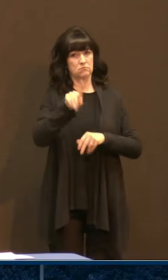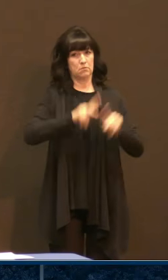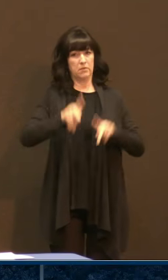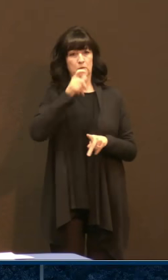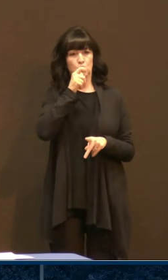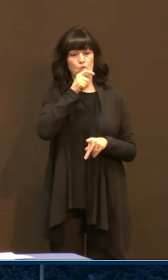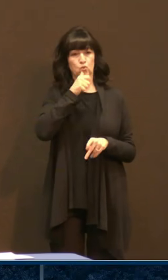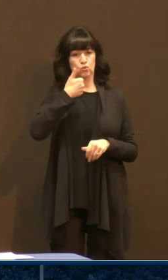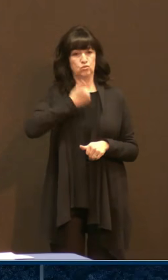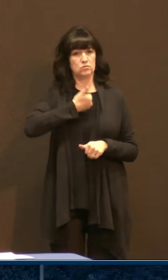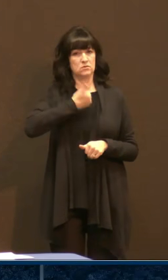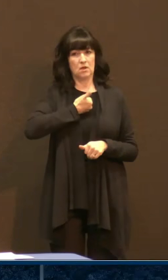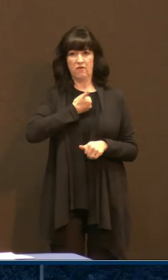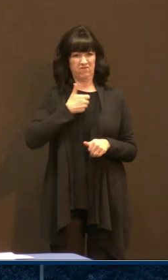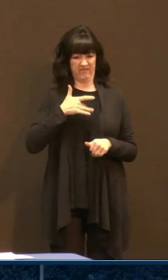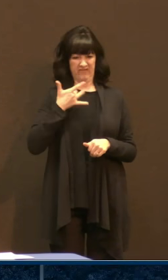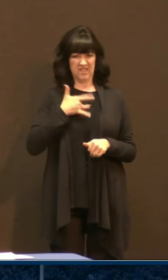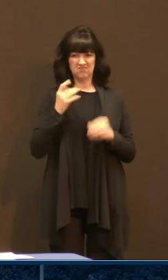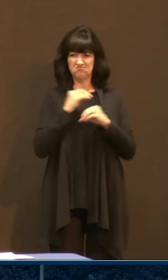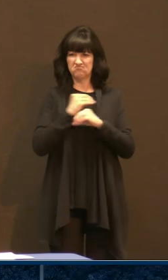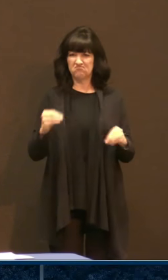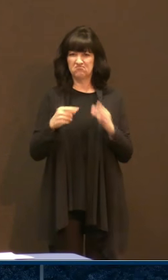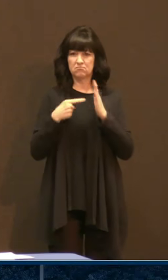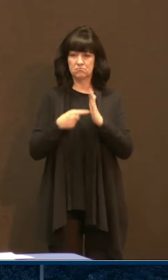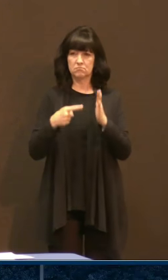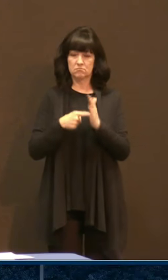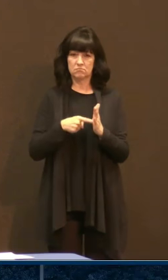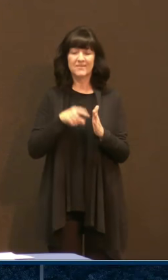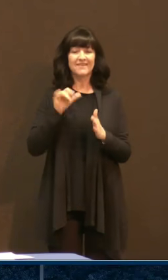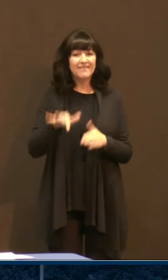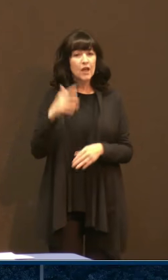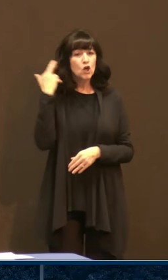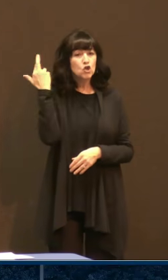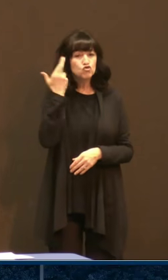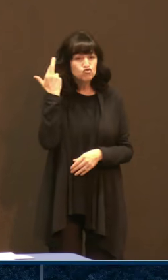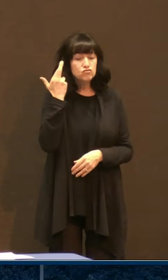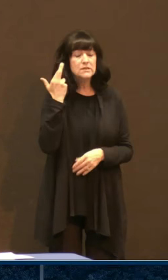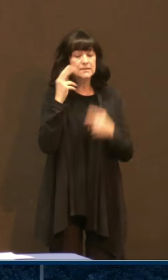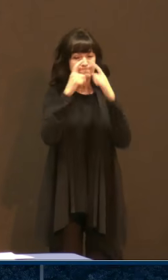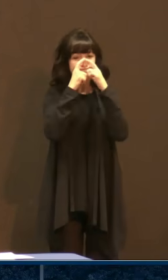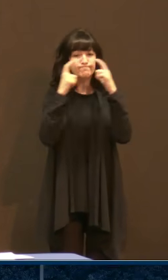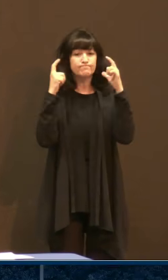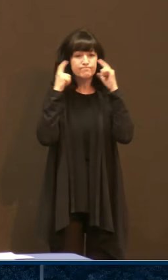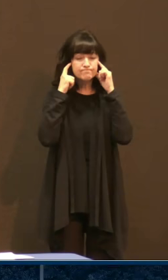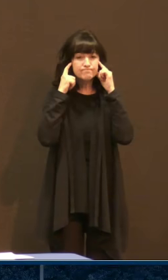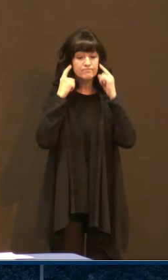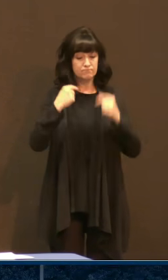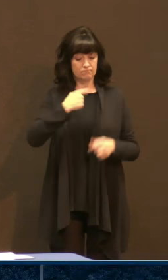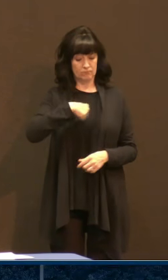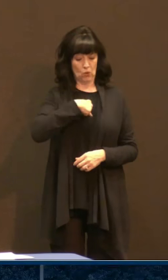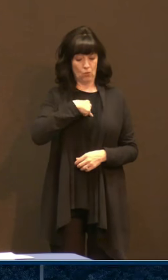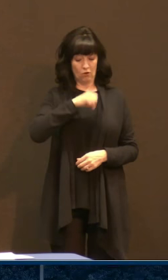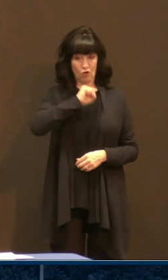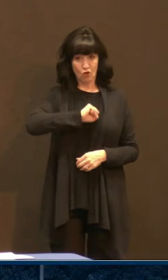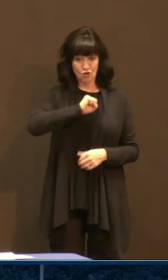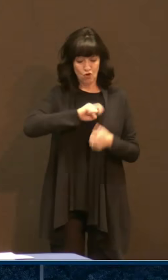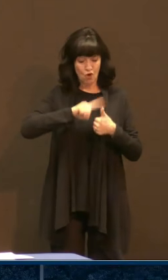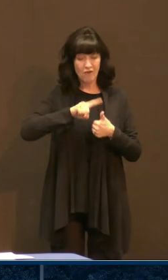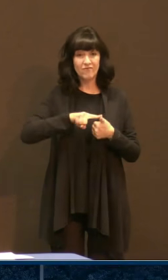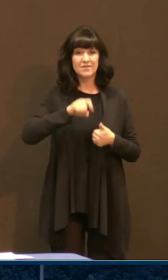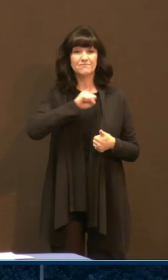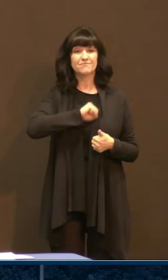are so very important. When we sneeze, when we cough, and even when we speak, we